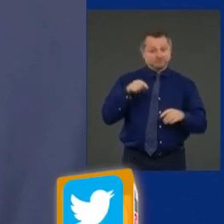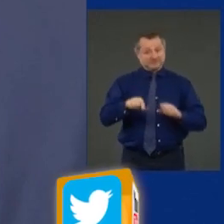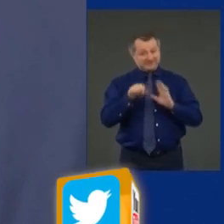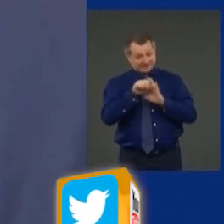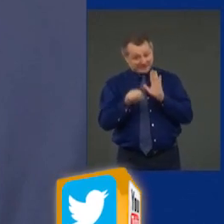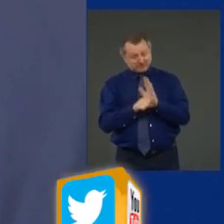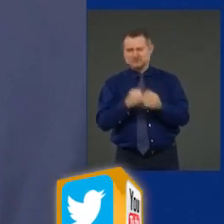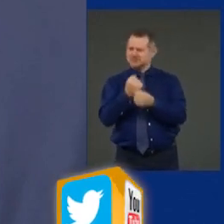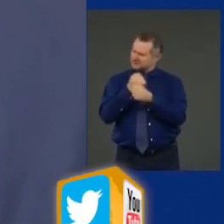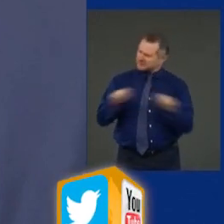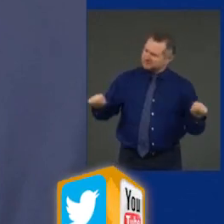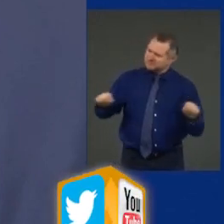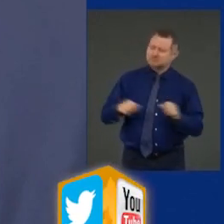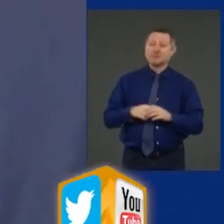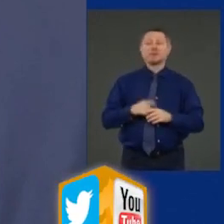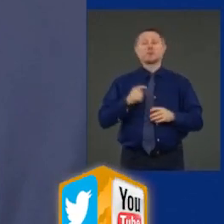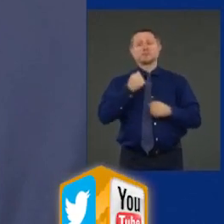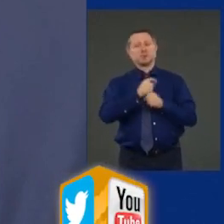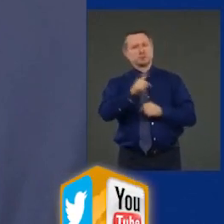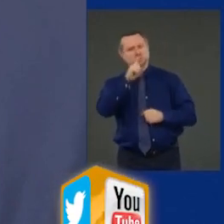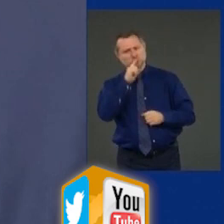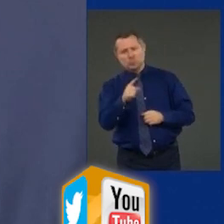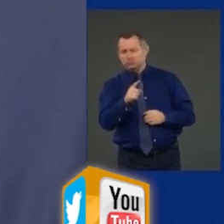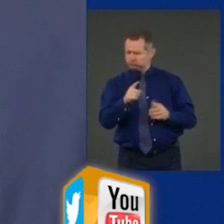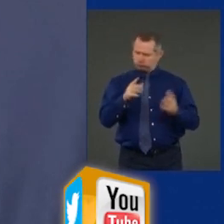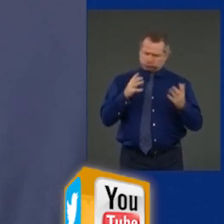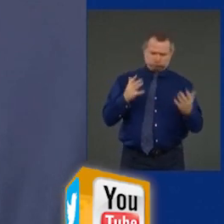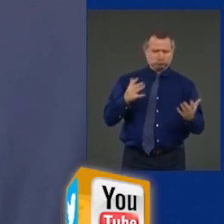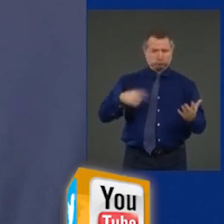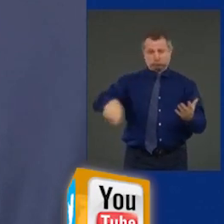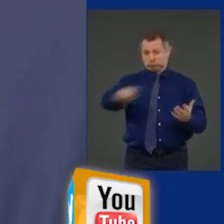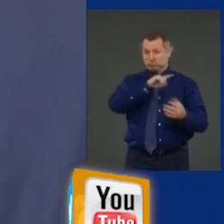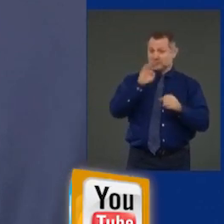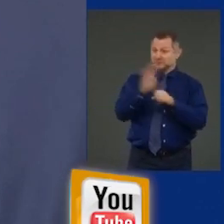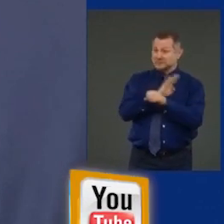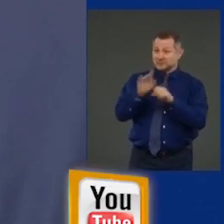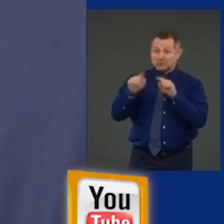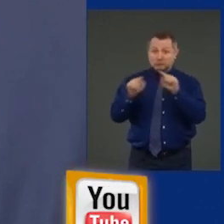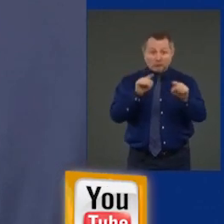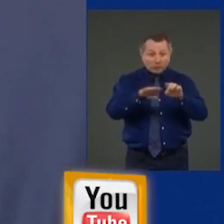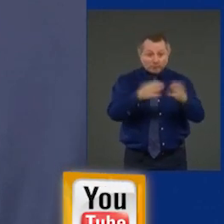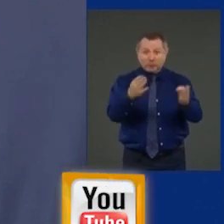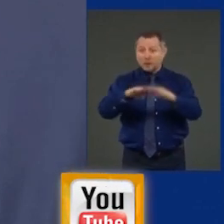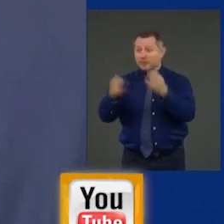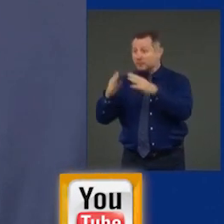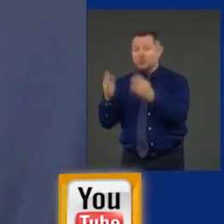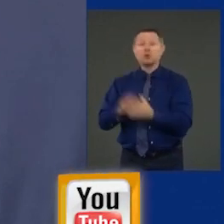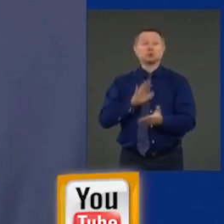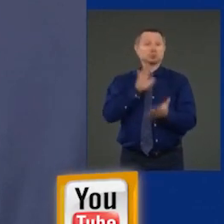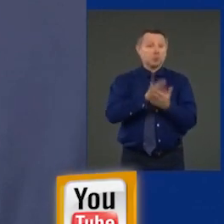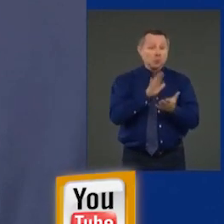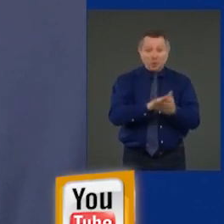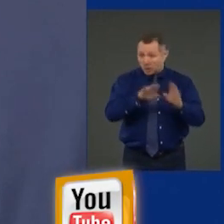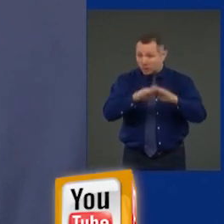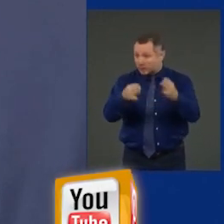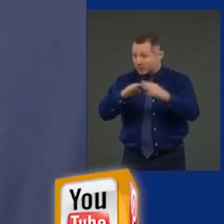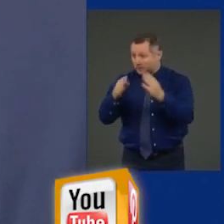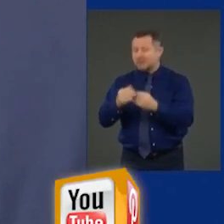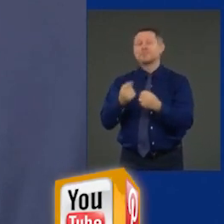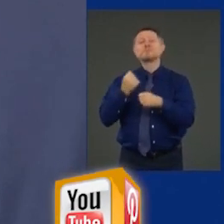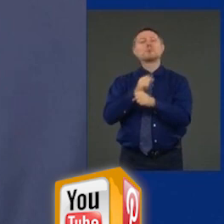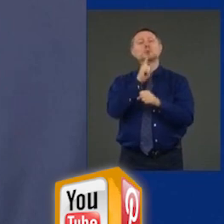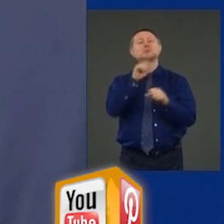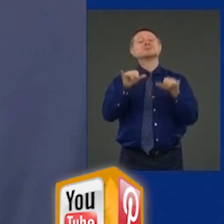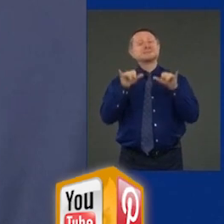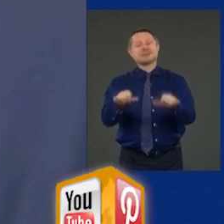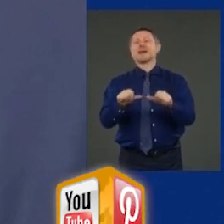we make sure that we can safely get our businesses back and our schools back up and operating, this fall. And